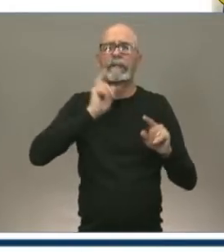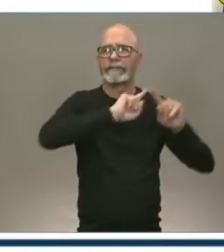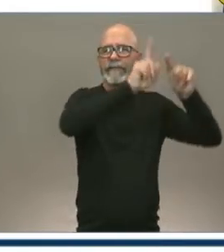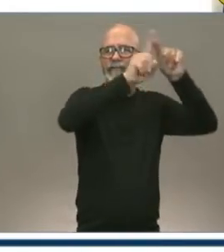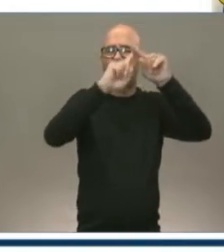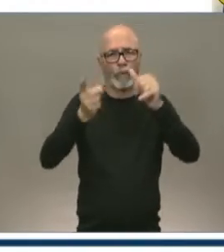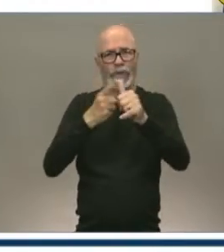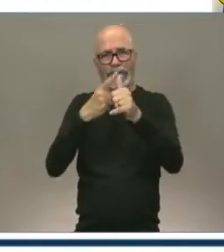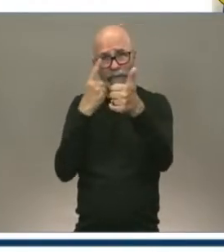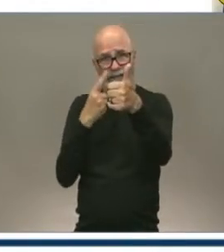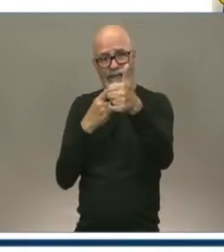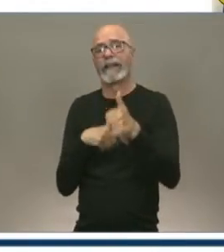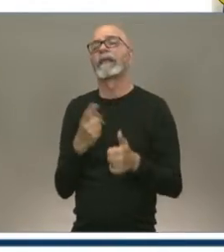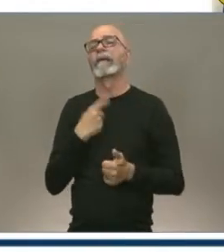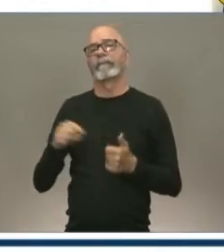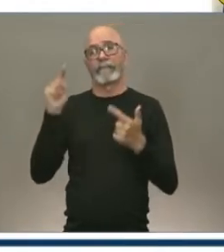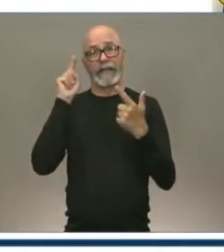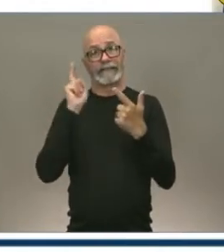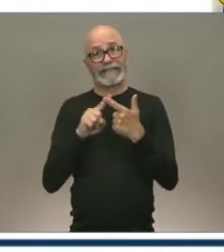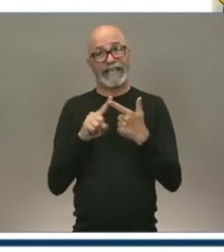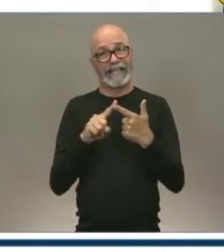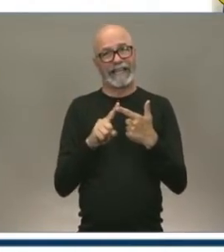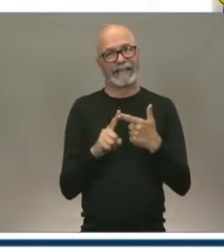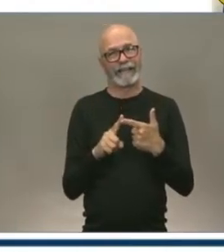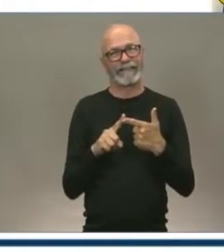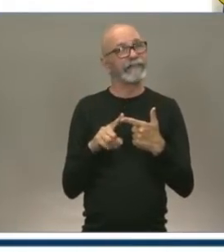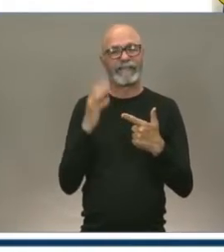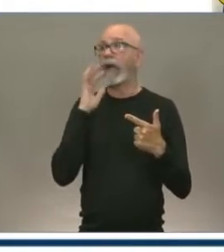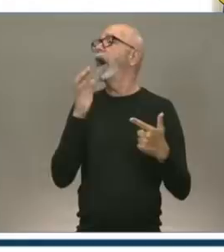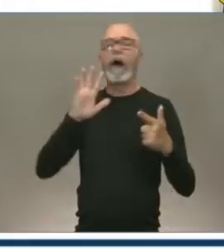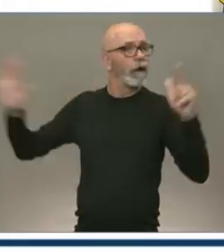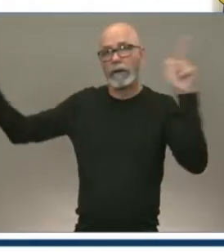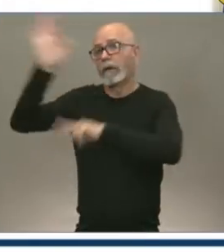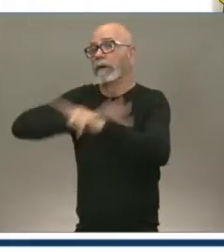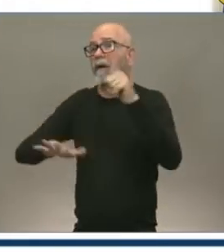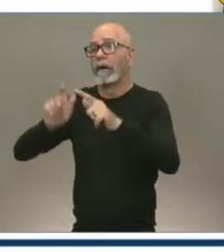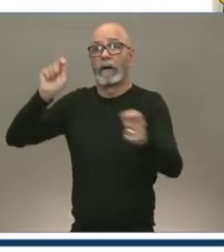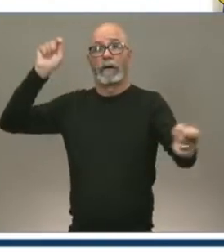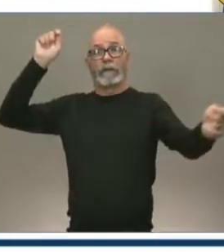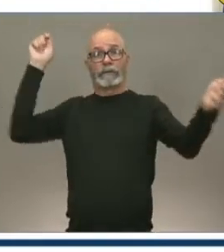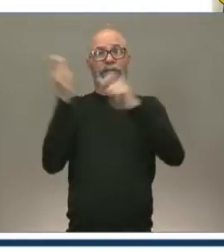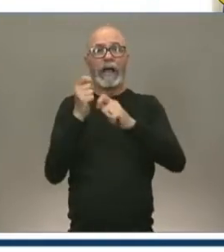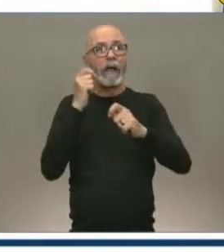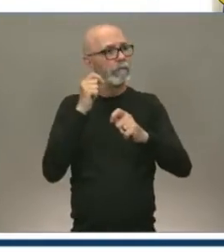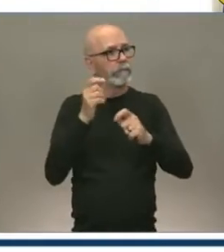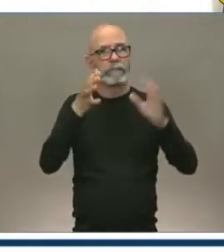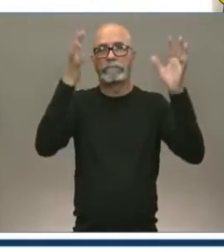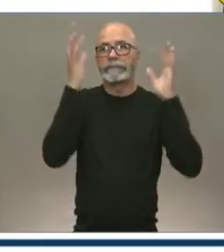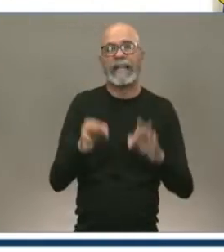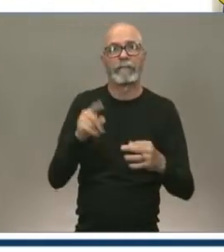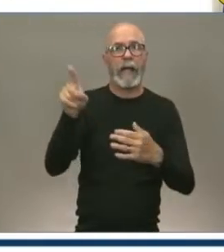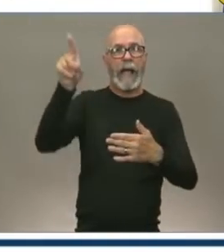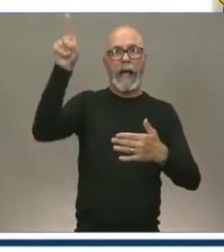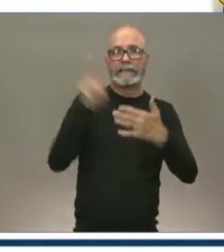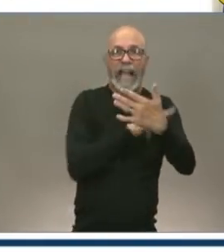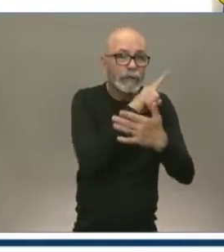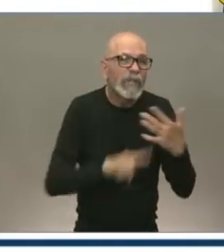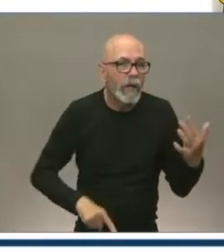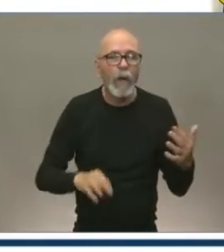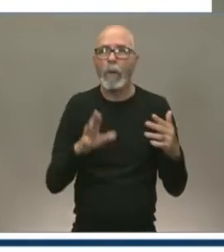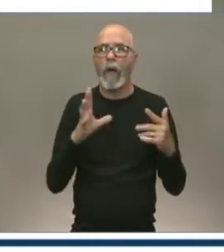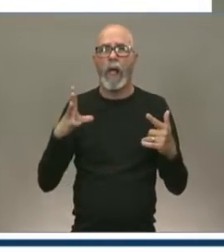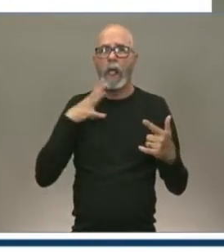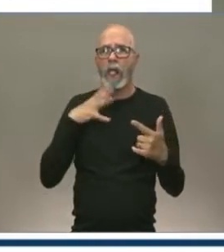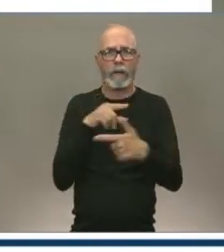things change, do you have to have a set decision made by a certain date on the World Hockey Championships? So there's a number of different